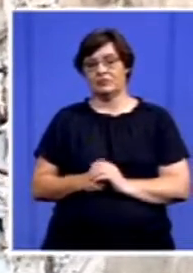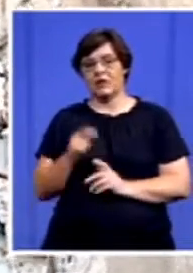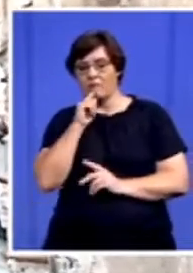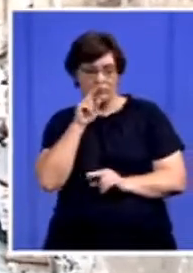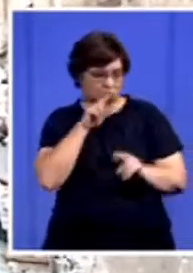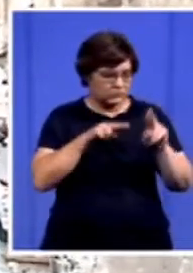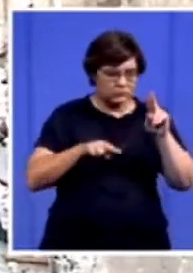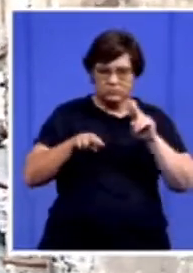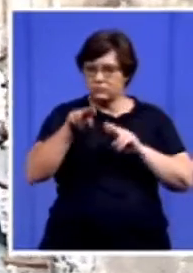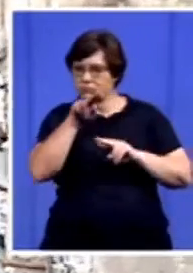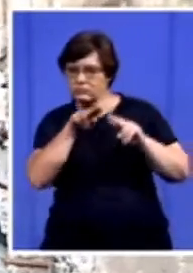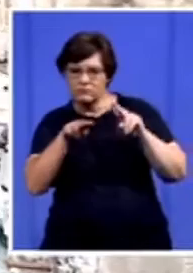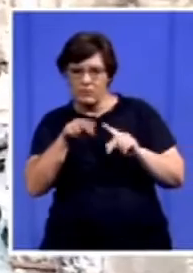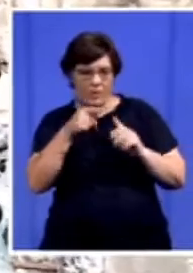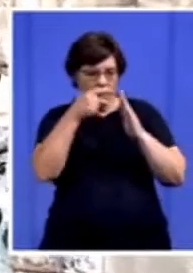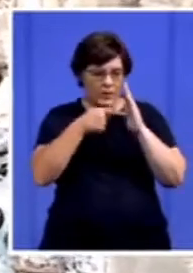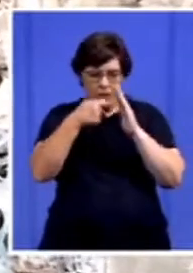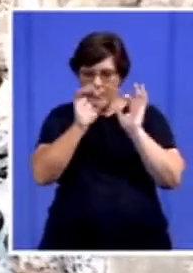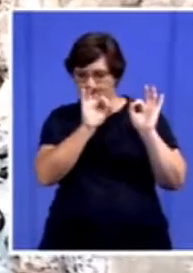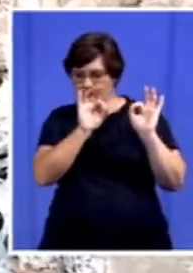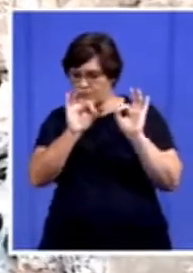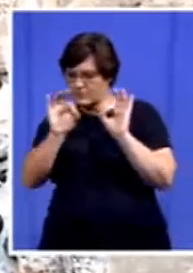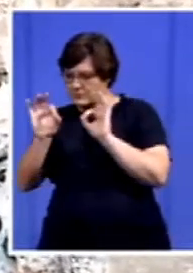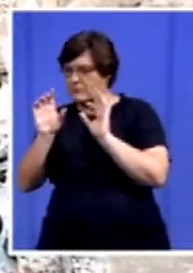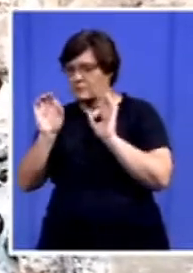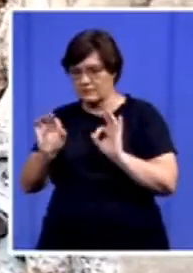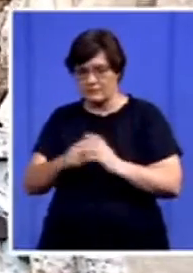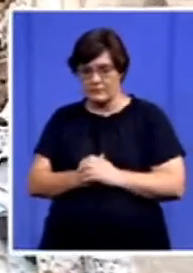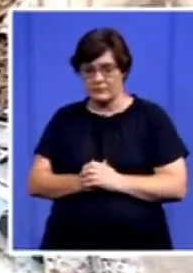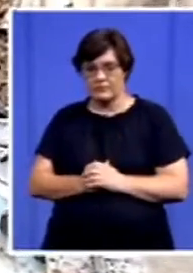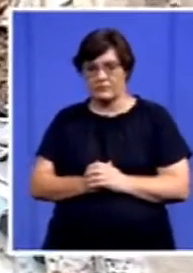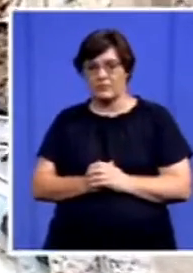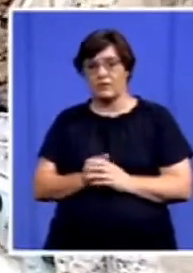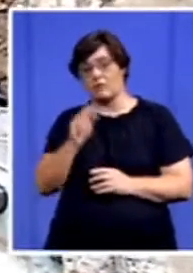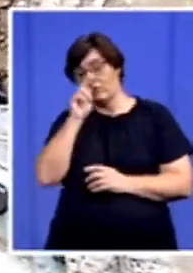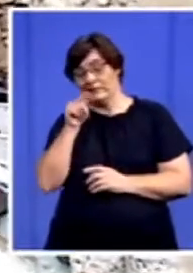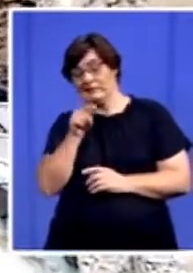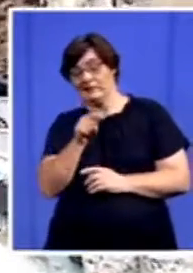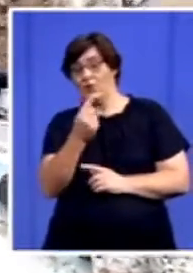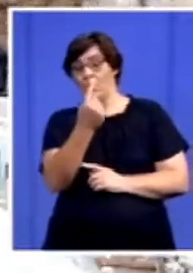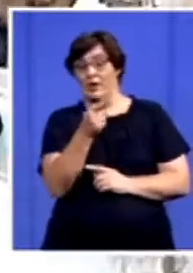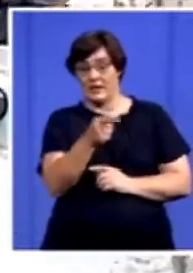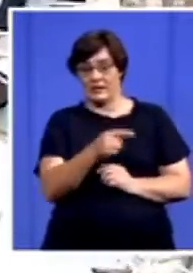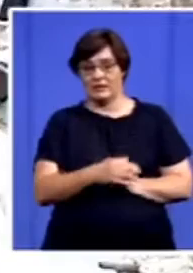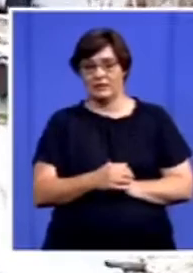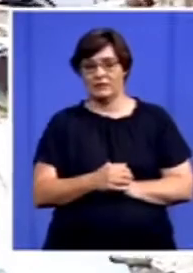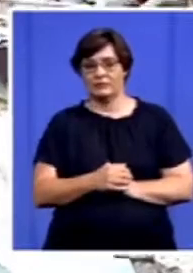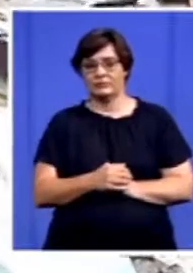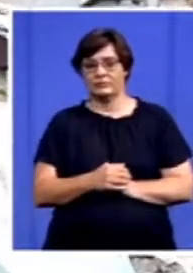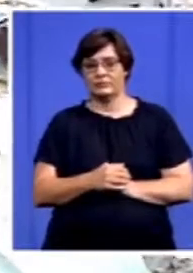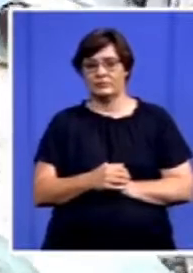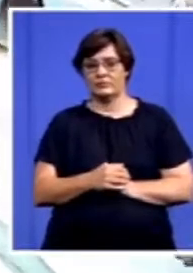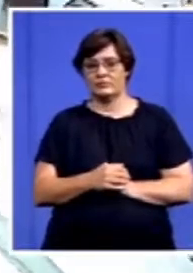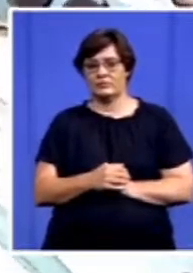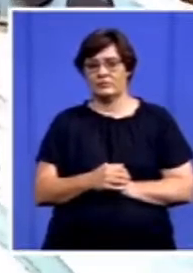If you look at just this one, the welding that has occurred here